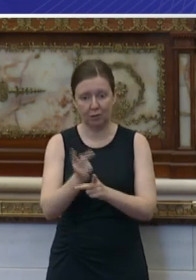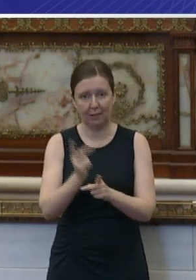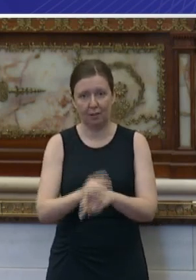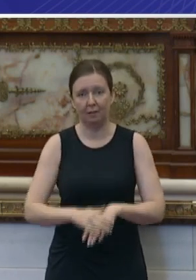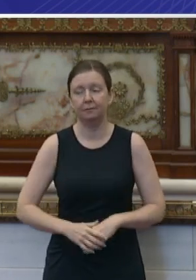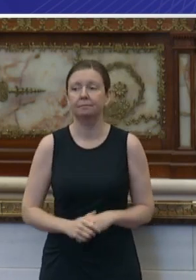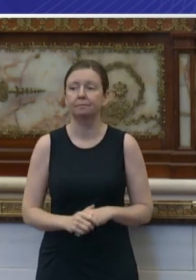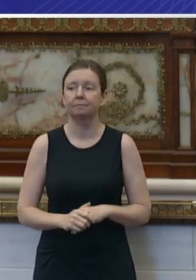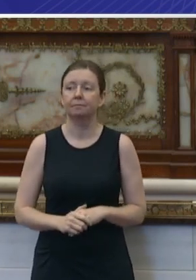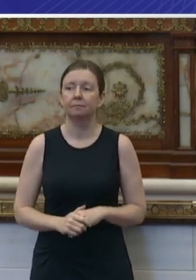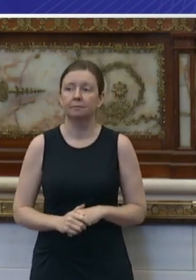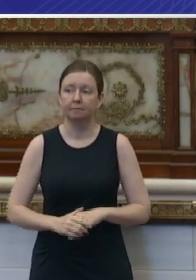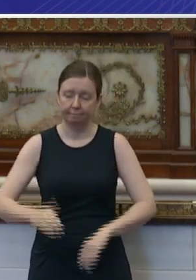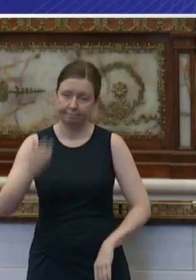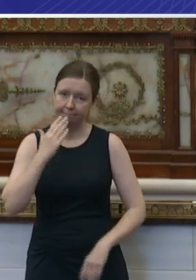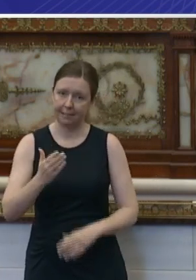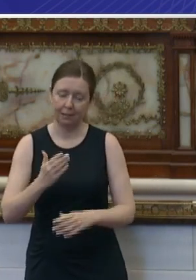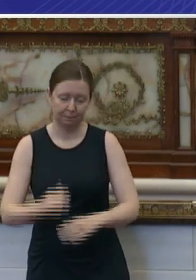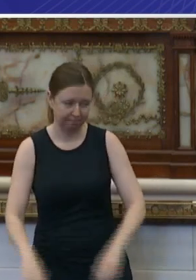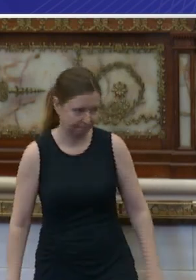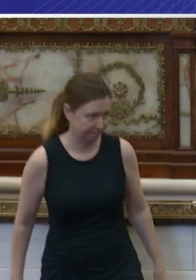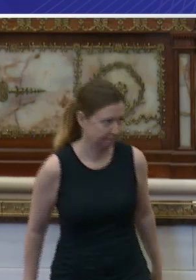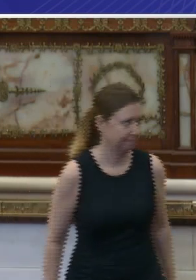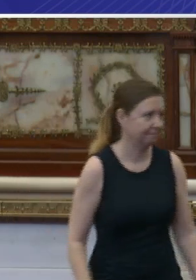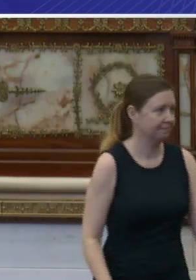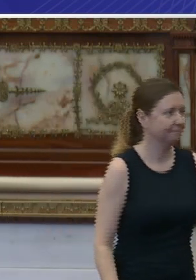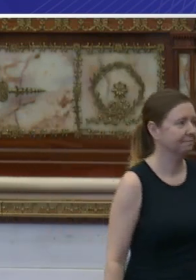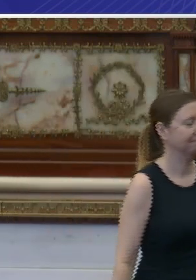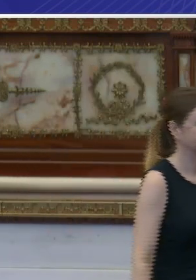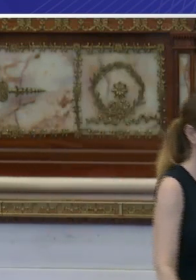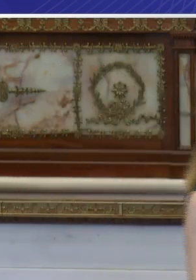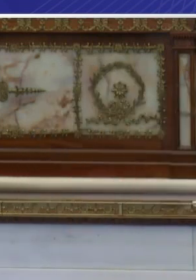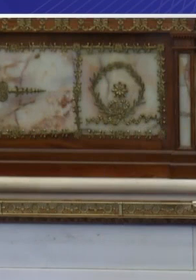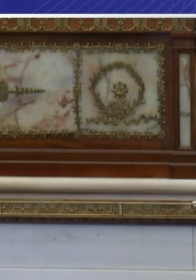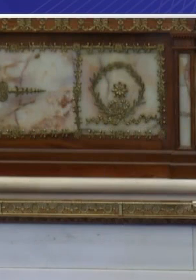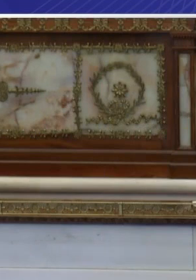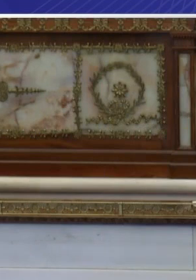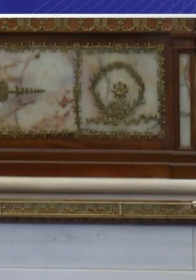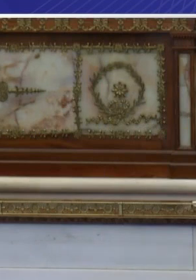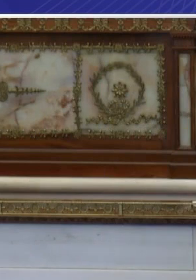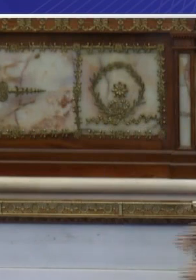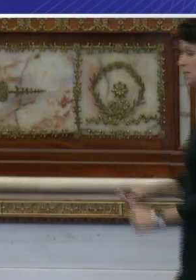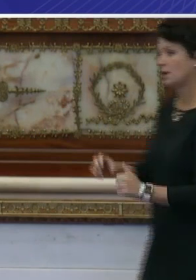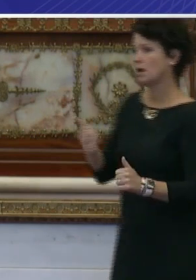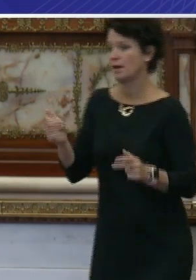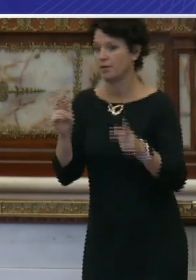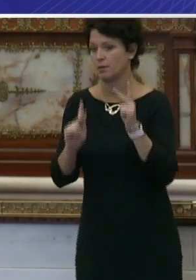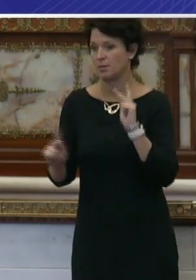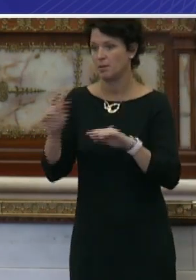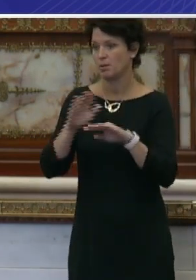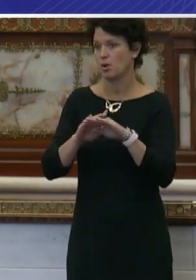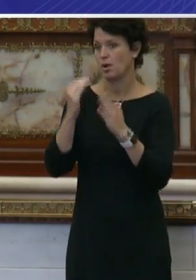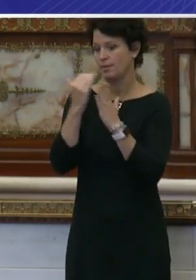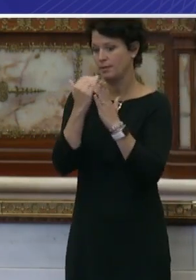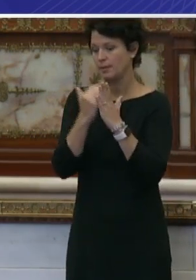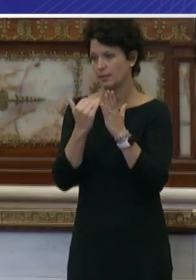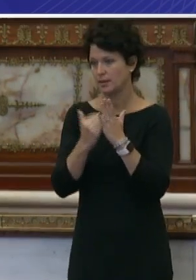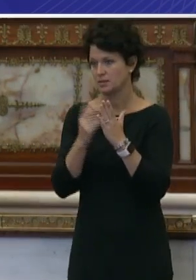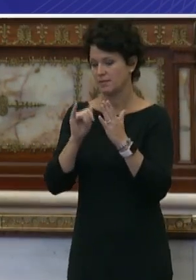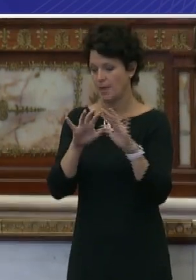of. Thank you very much for your testimony. And is there anyone else who has